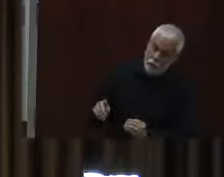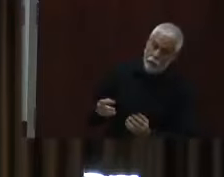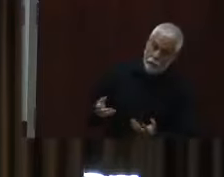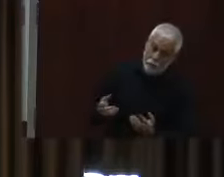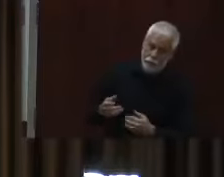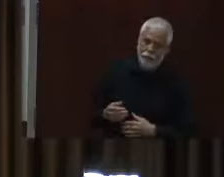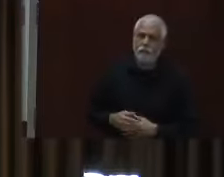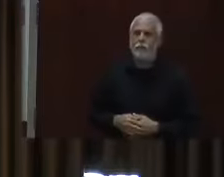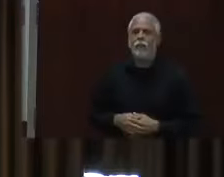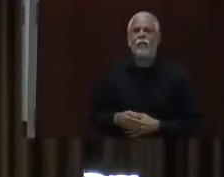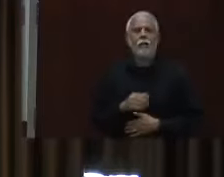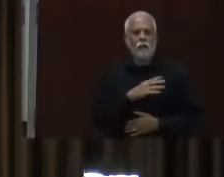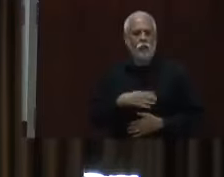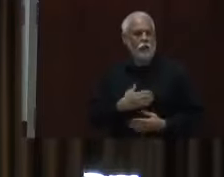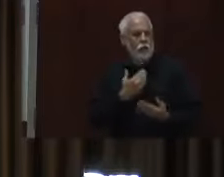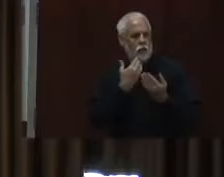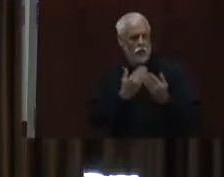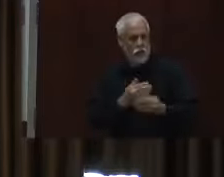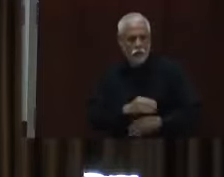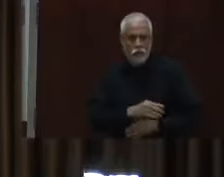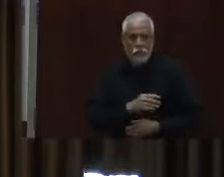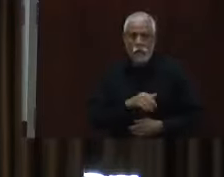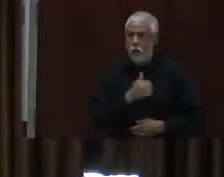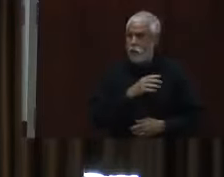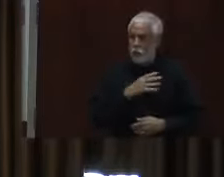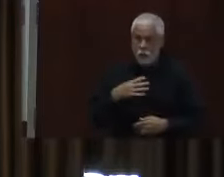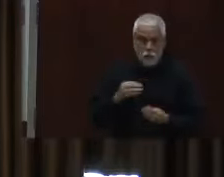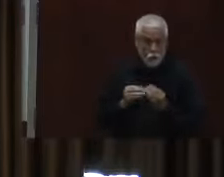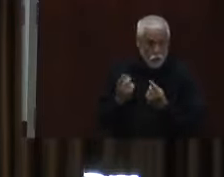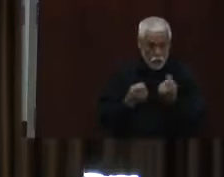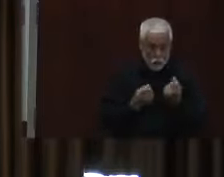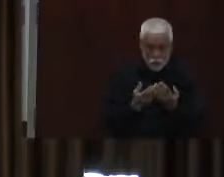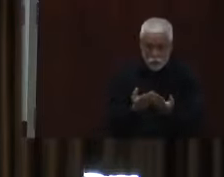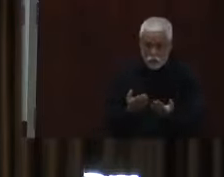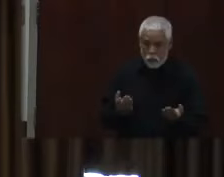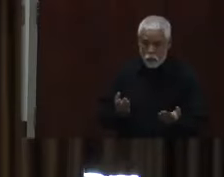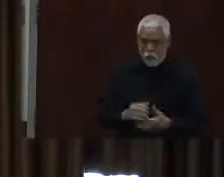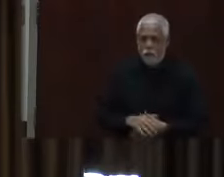All right, thank you. Commissioners, other questions?